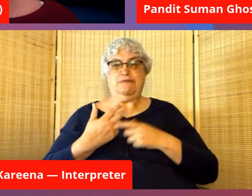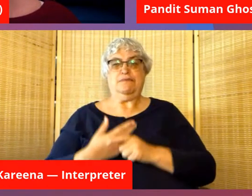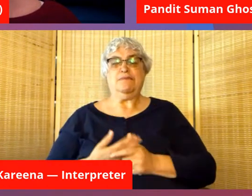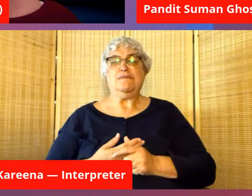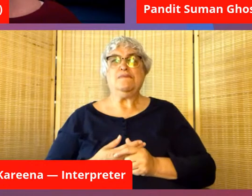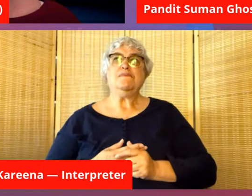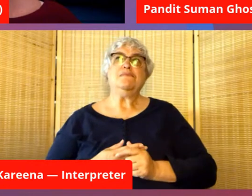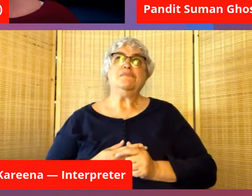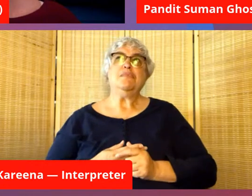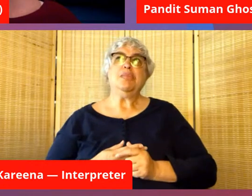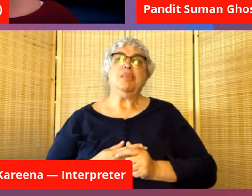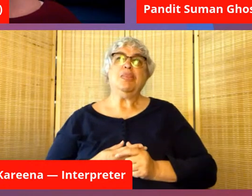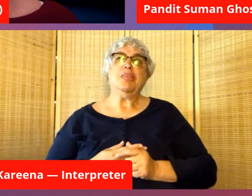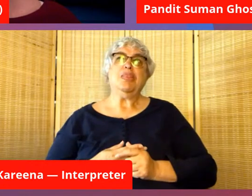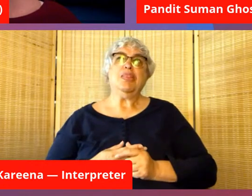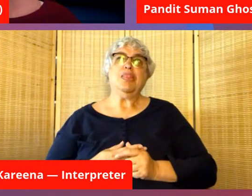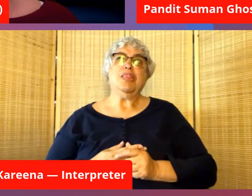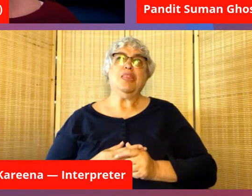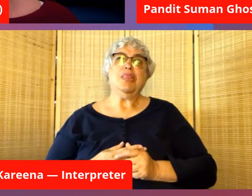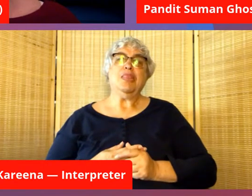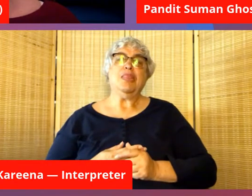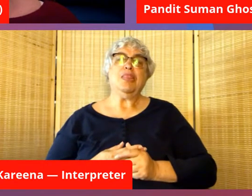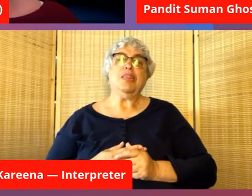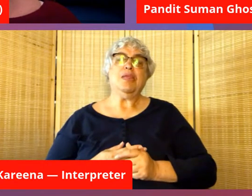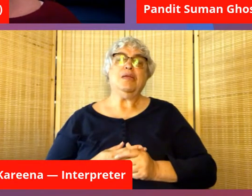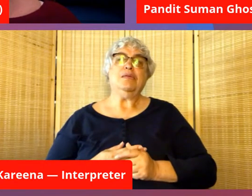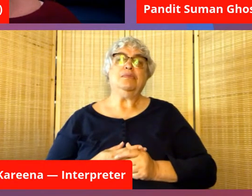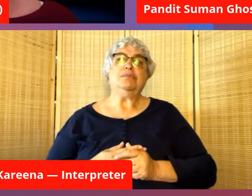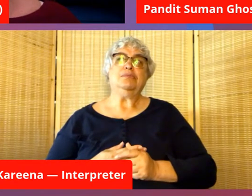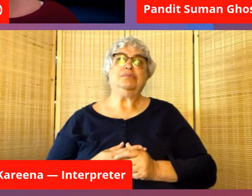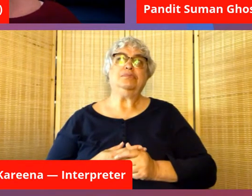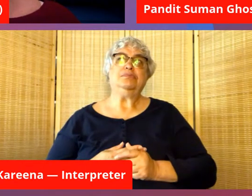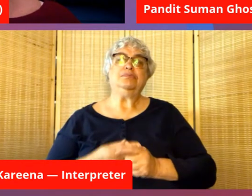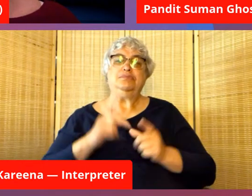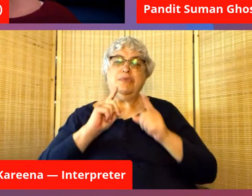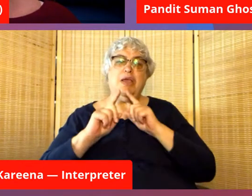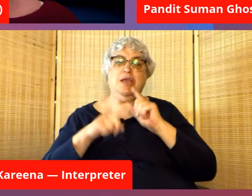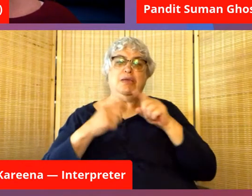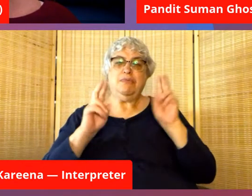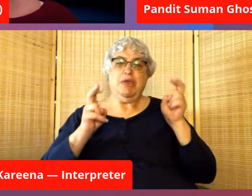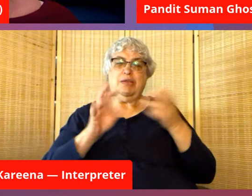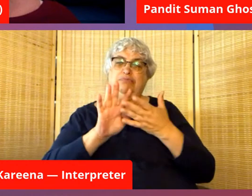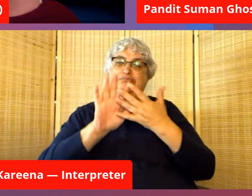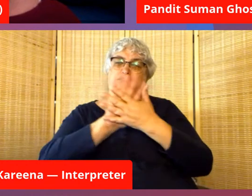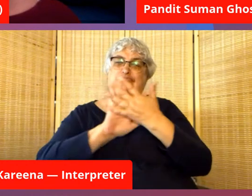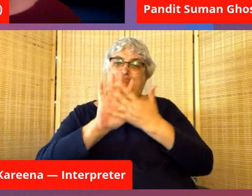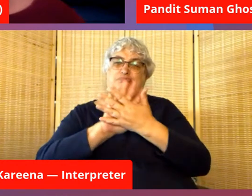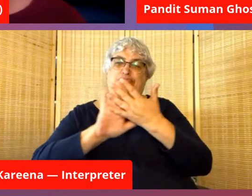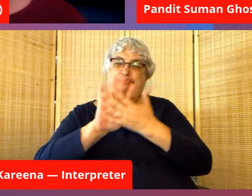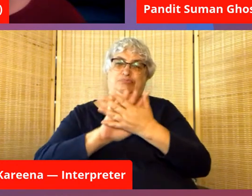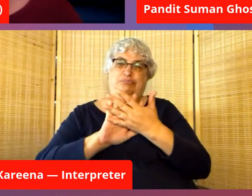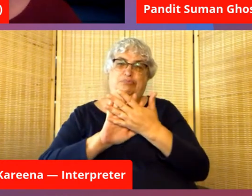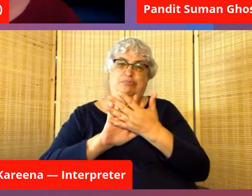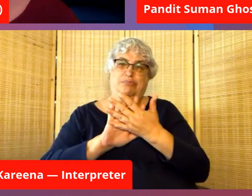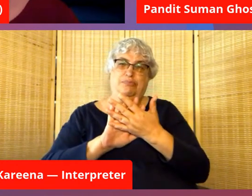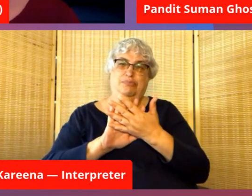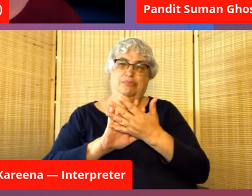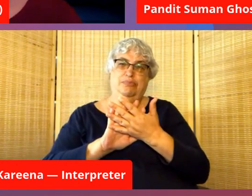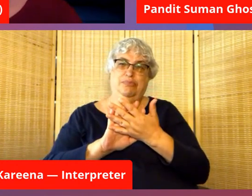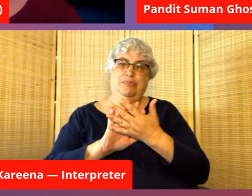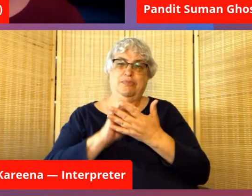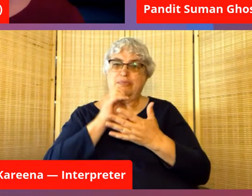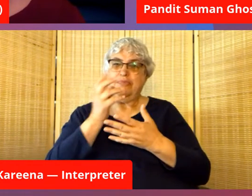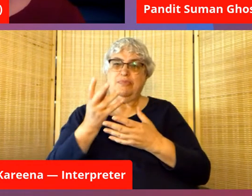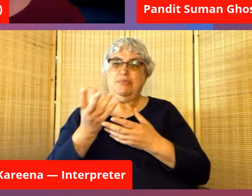speak about things which are very abstract, which are not a part